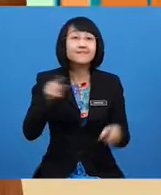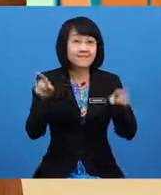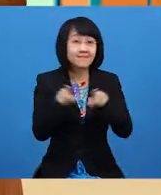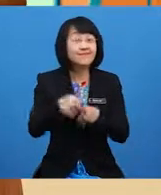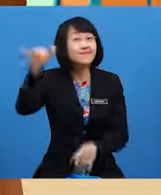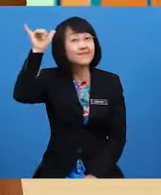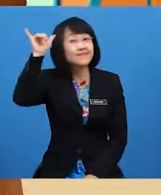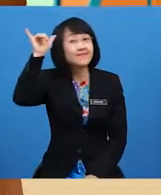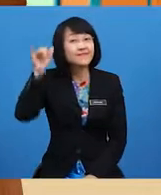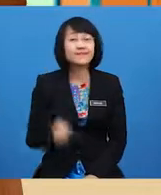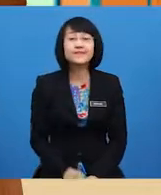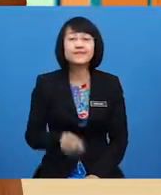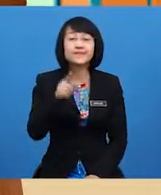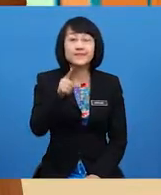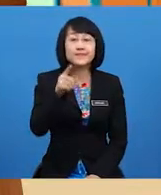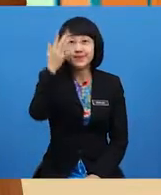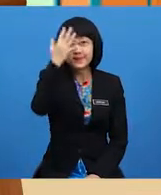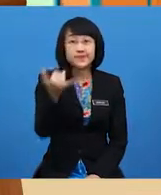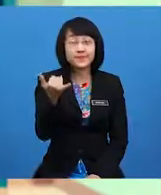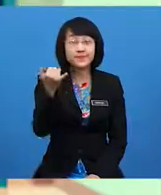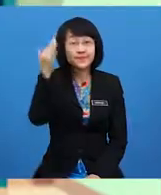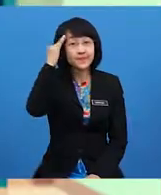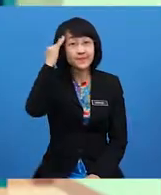Me too, Yolo, and do you know why?